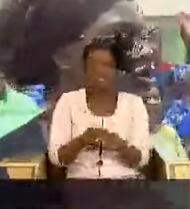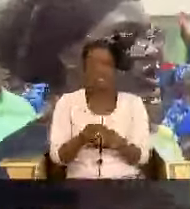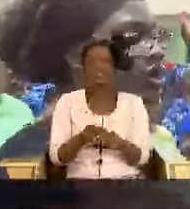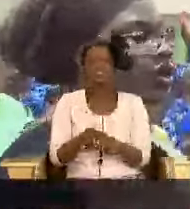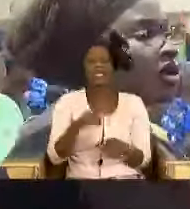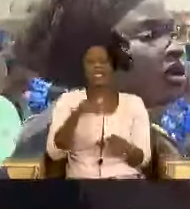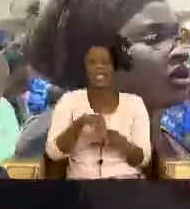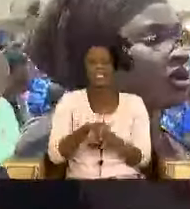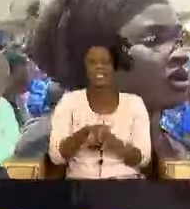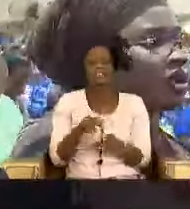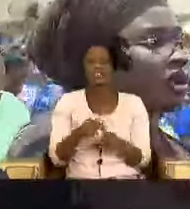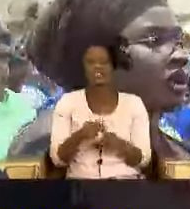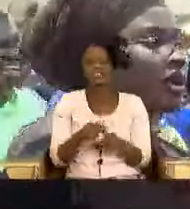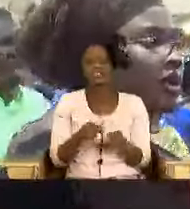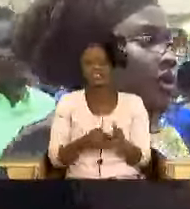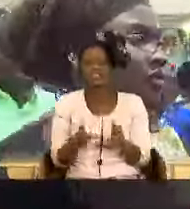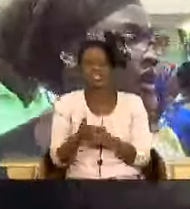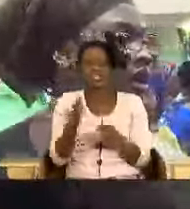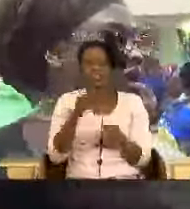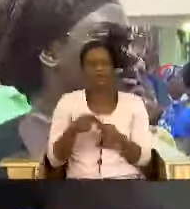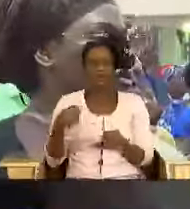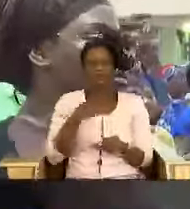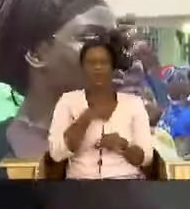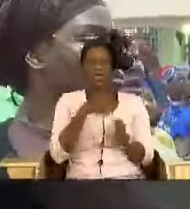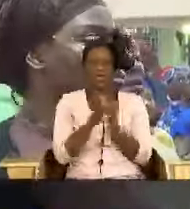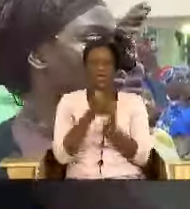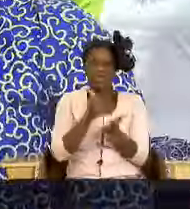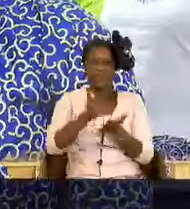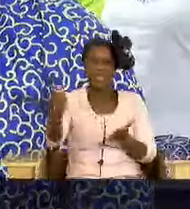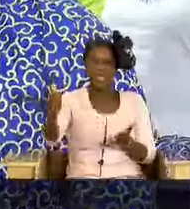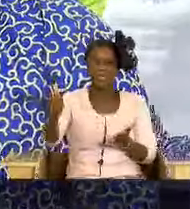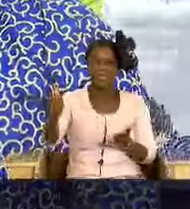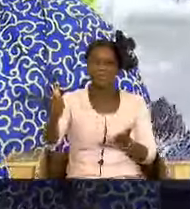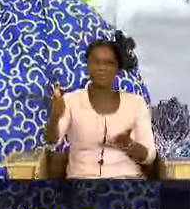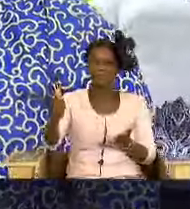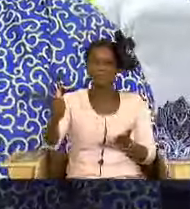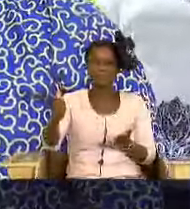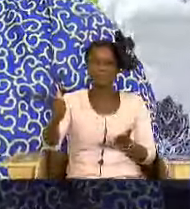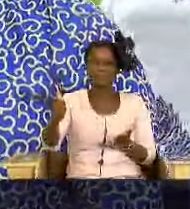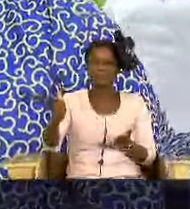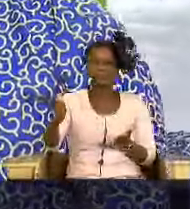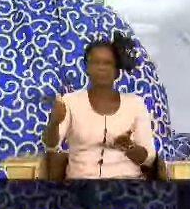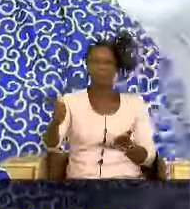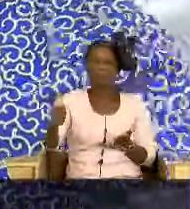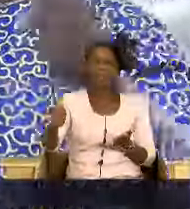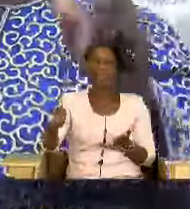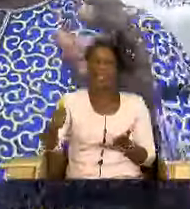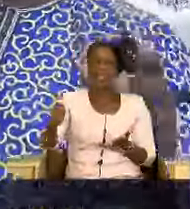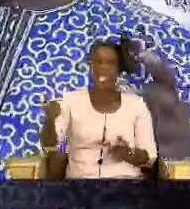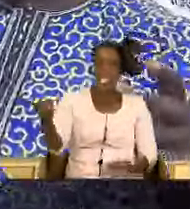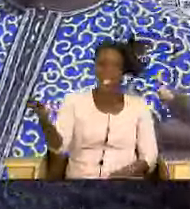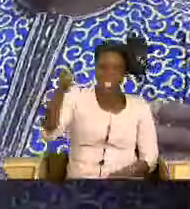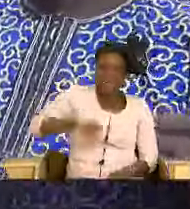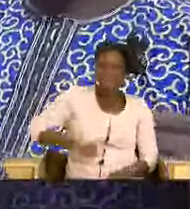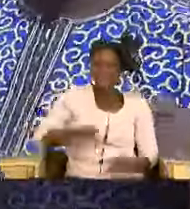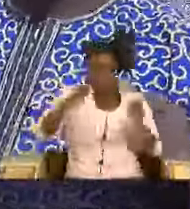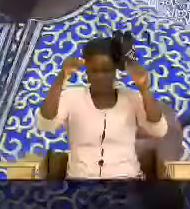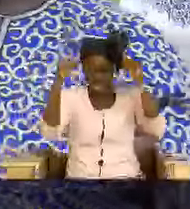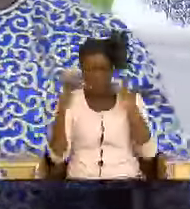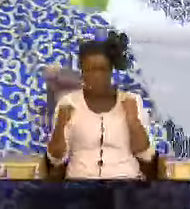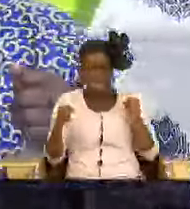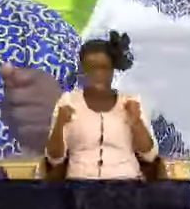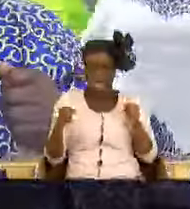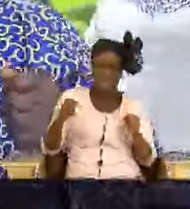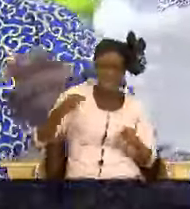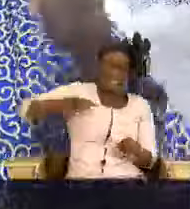in Jesus name we pray any power